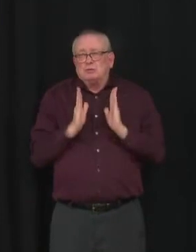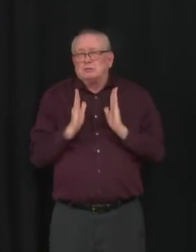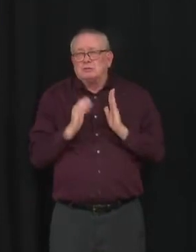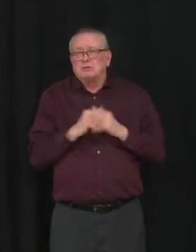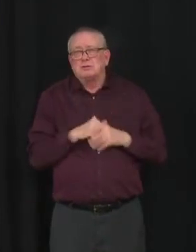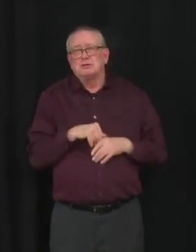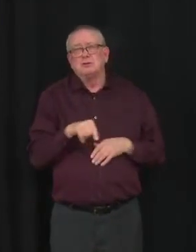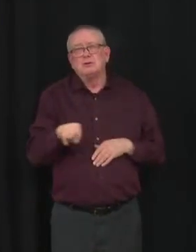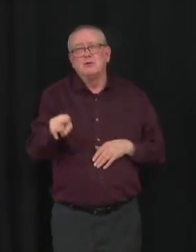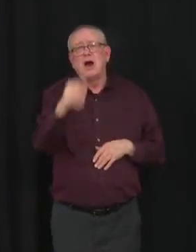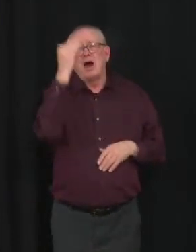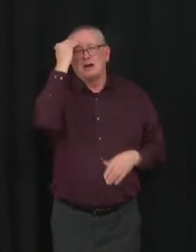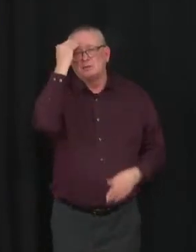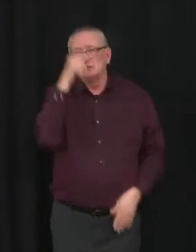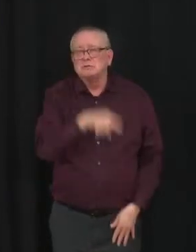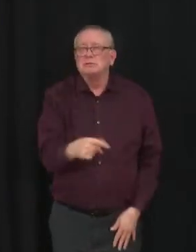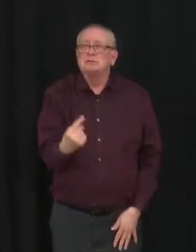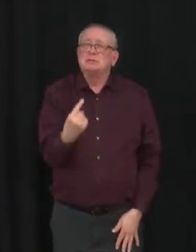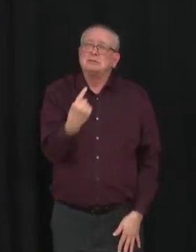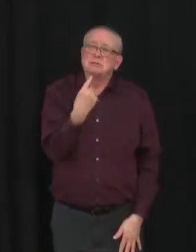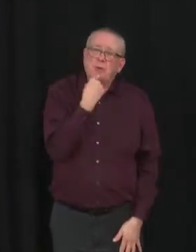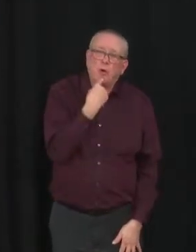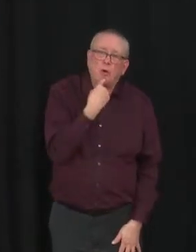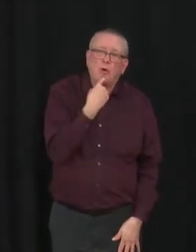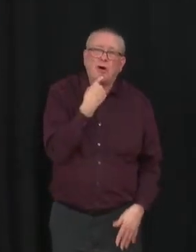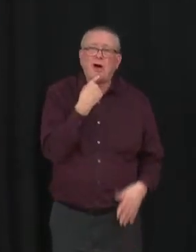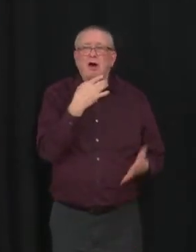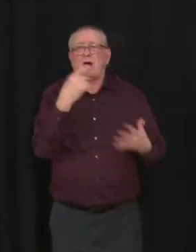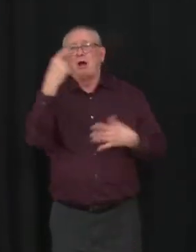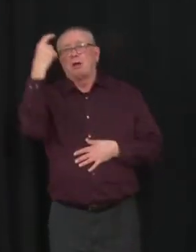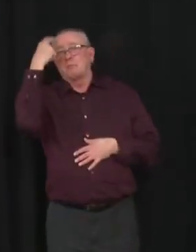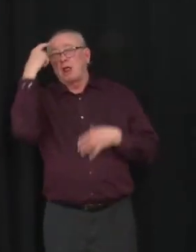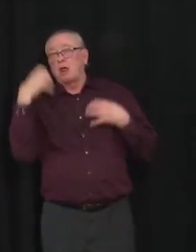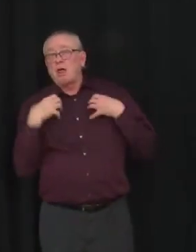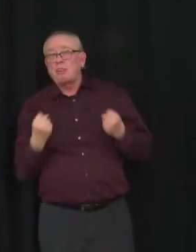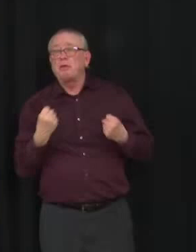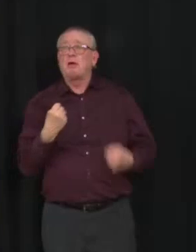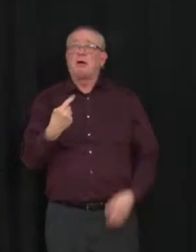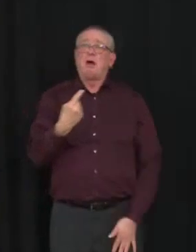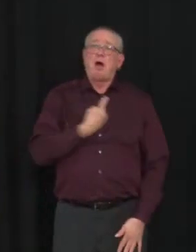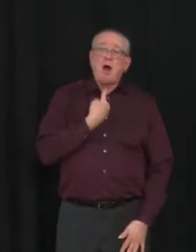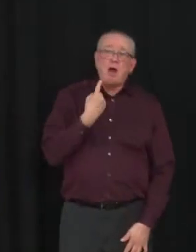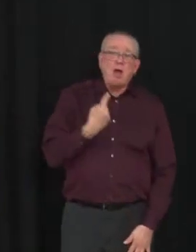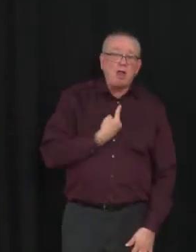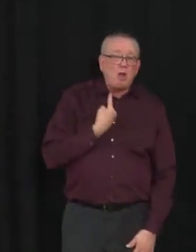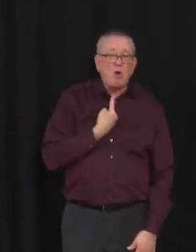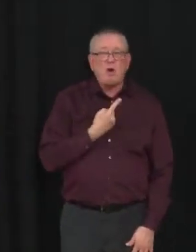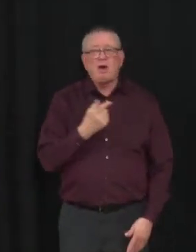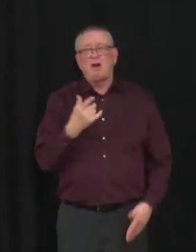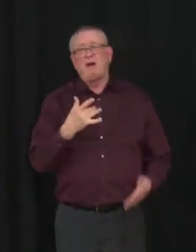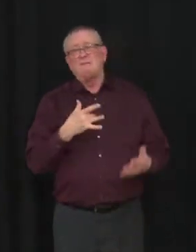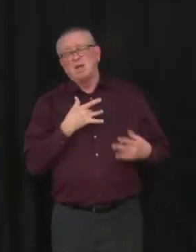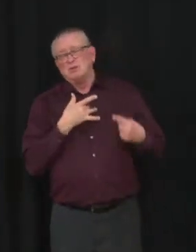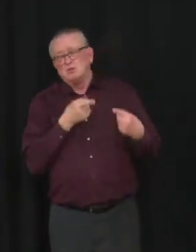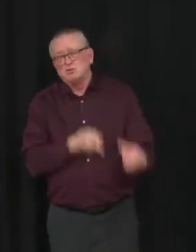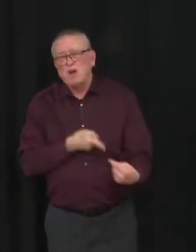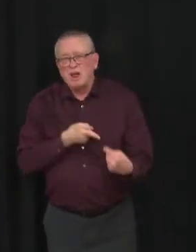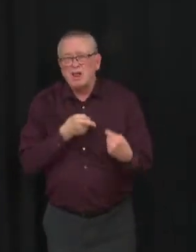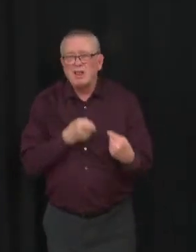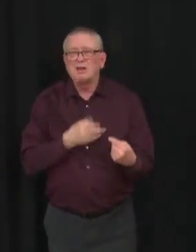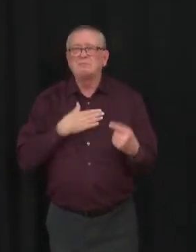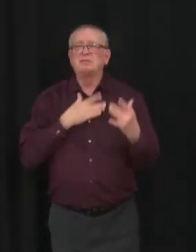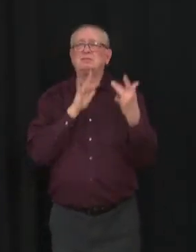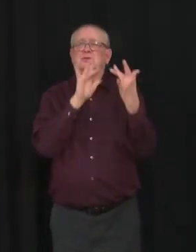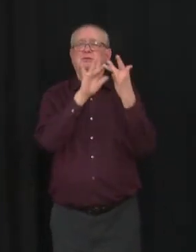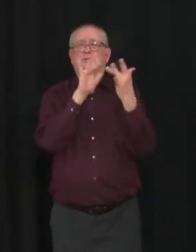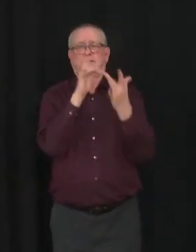isolation. For those who are struggling right now, please reach out for help. You are not alone. In some cases, it will be